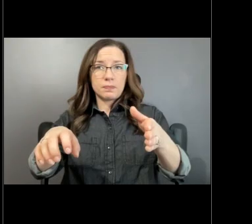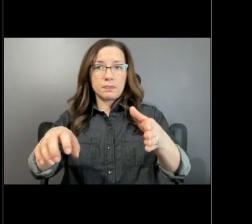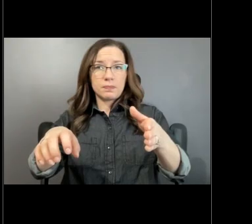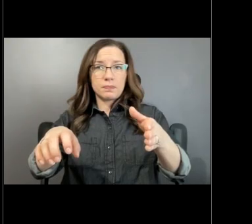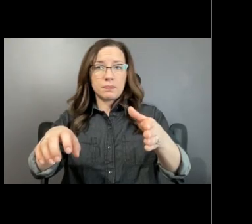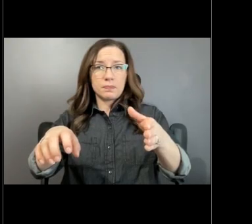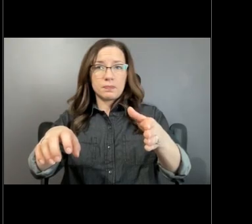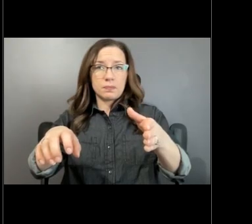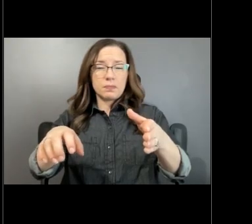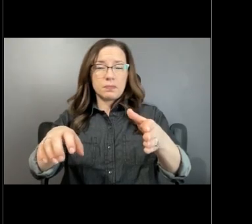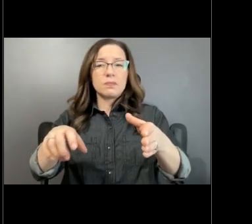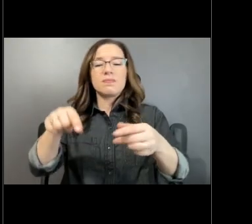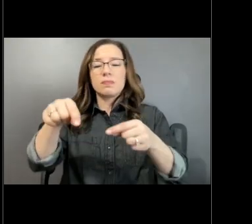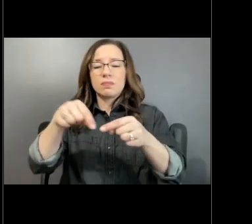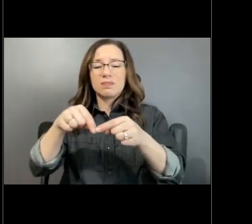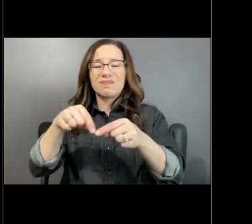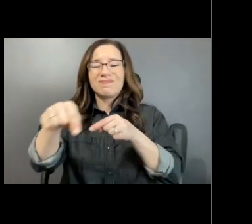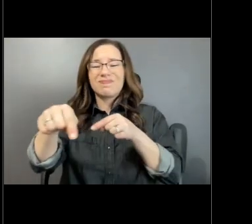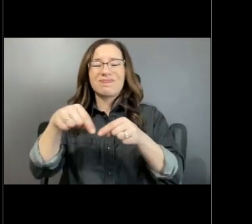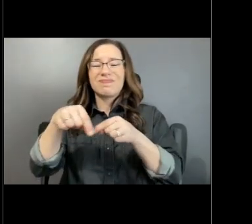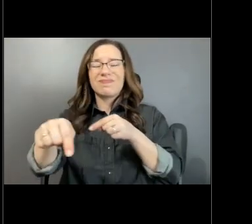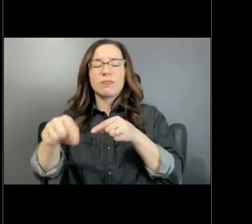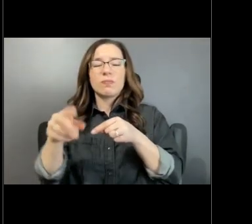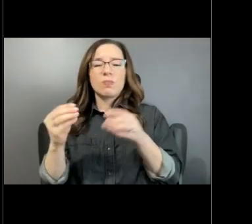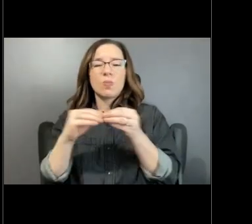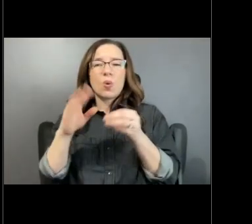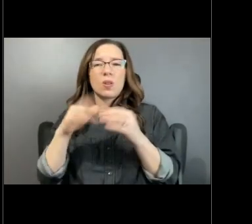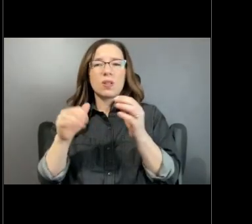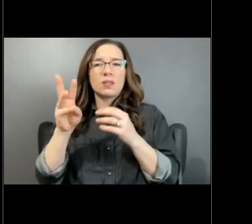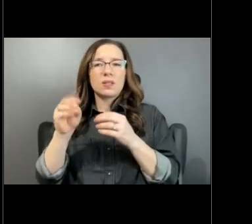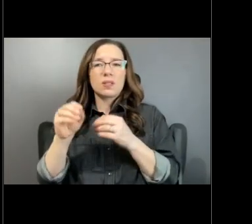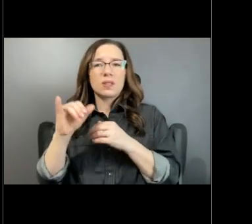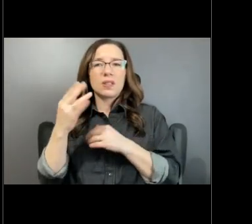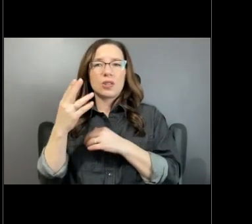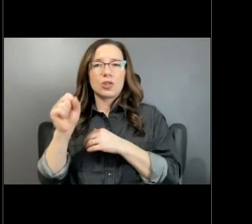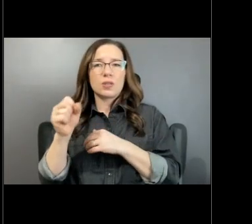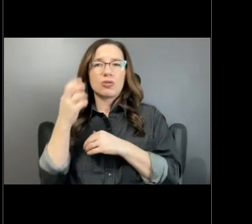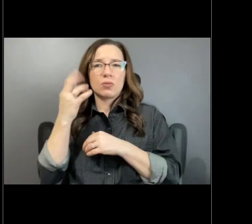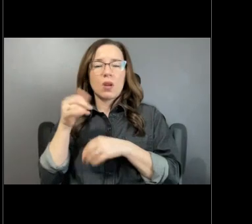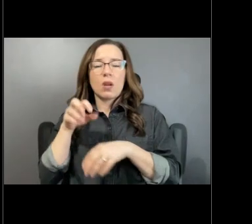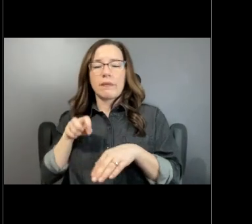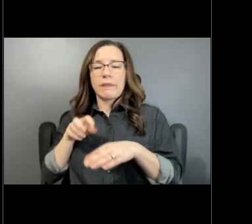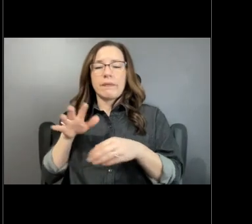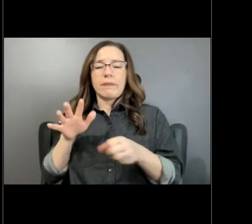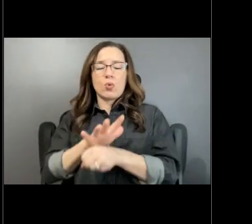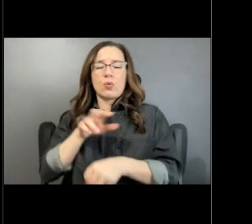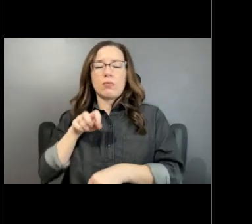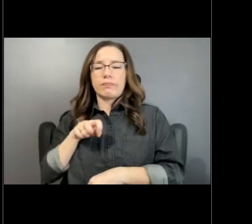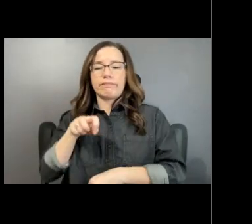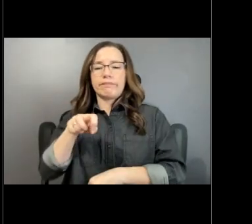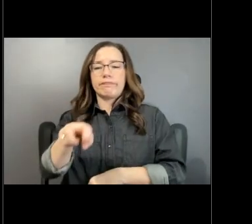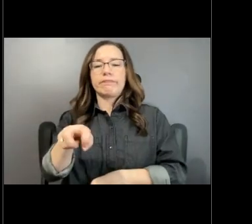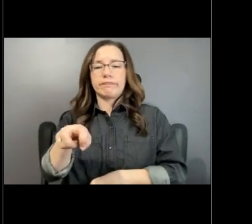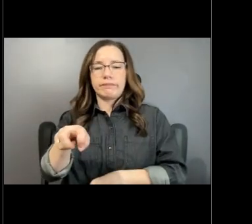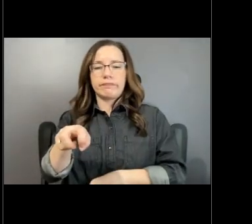60 inches to allow for a full centered approach at the sink.